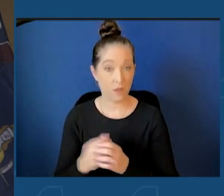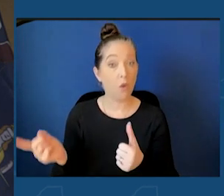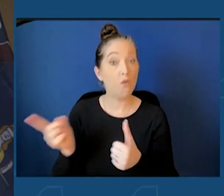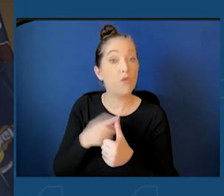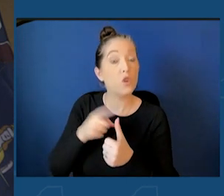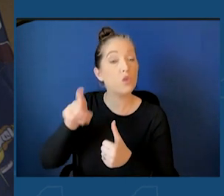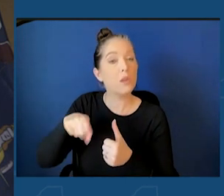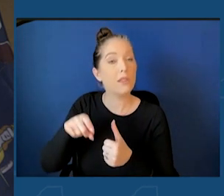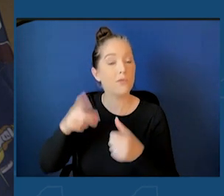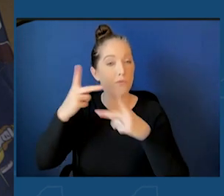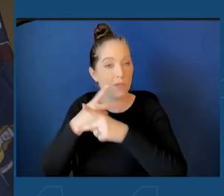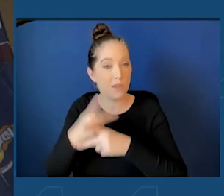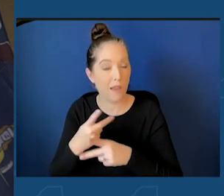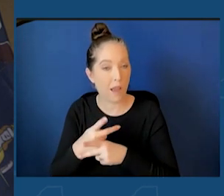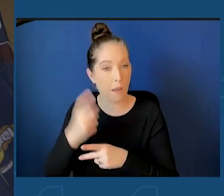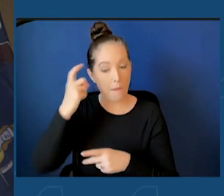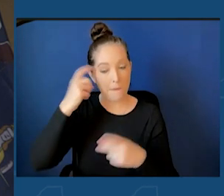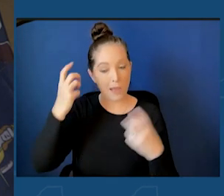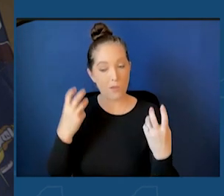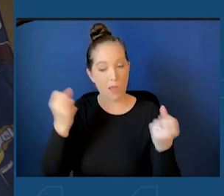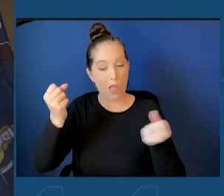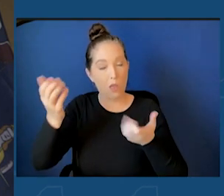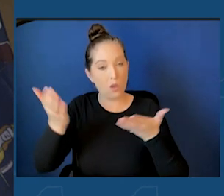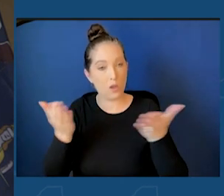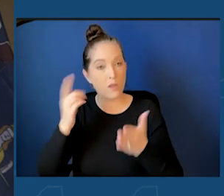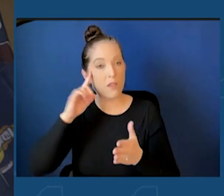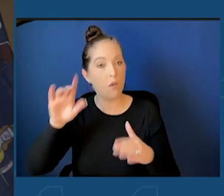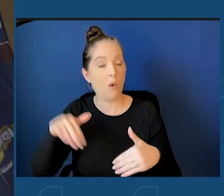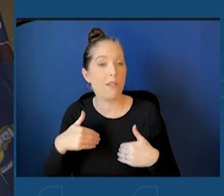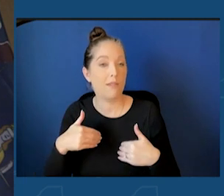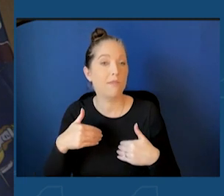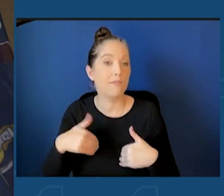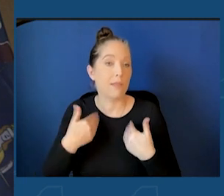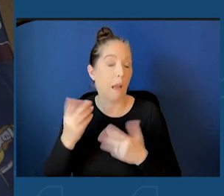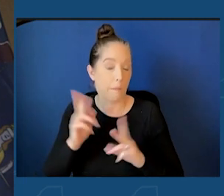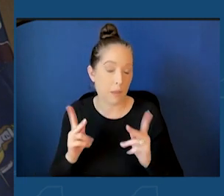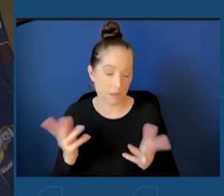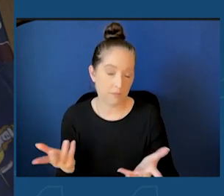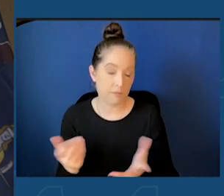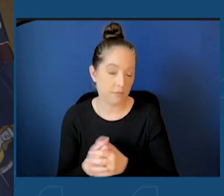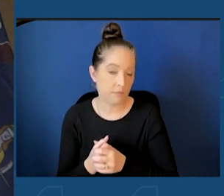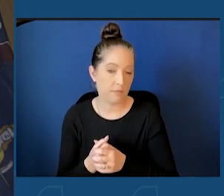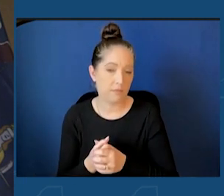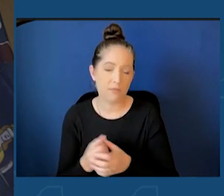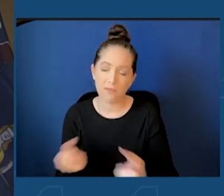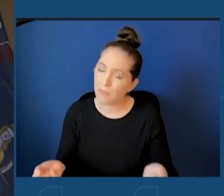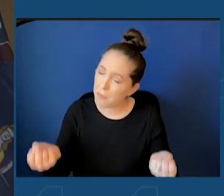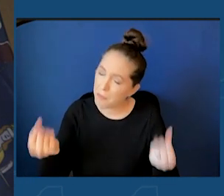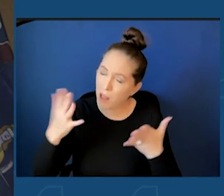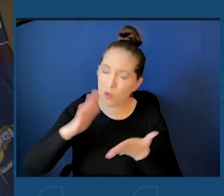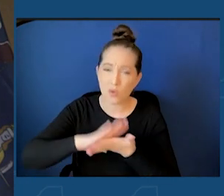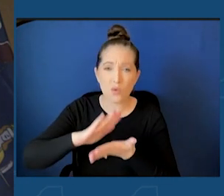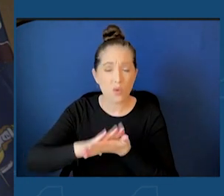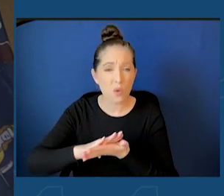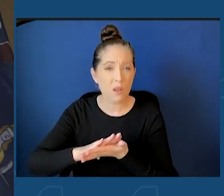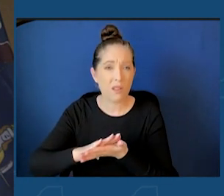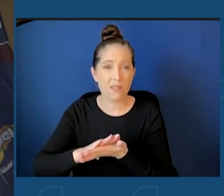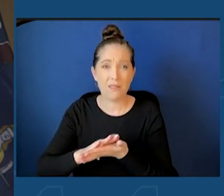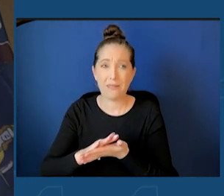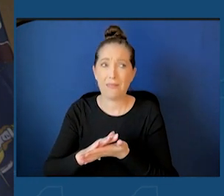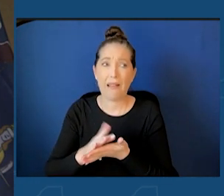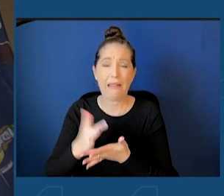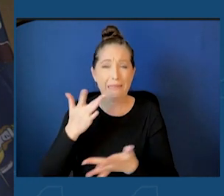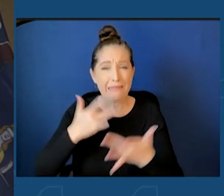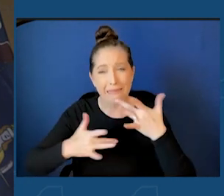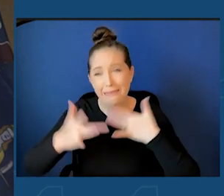to increase mental health services for our young people in the first place. Too many schools have barely guidance counselors.